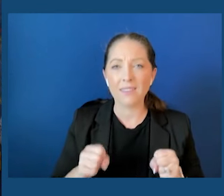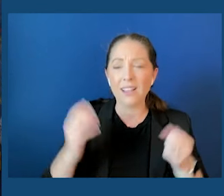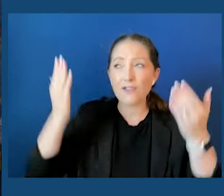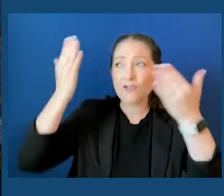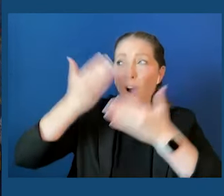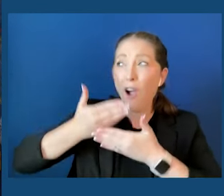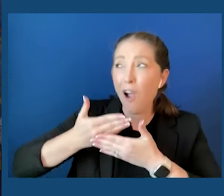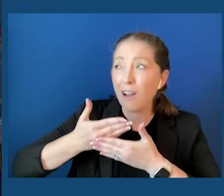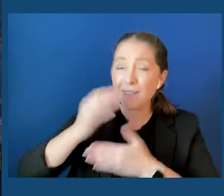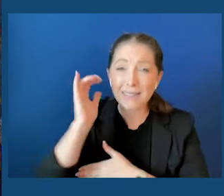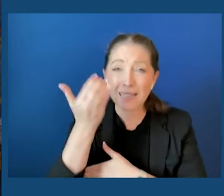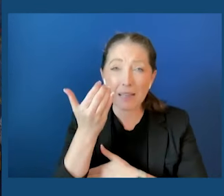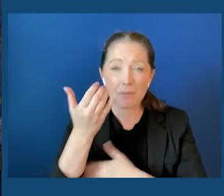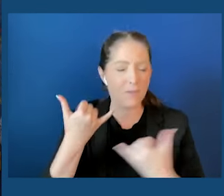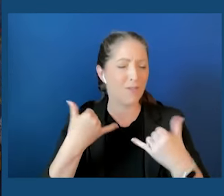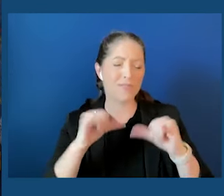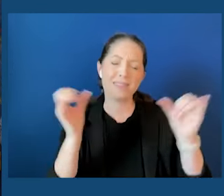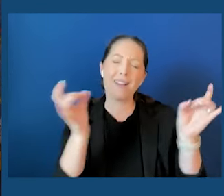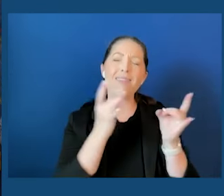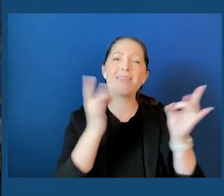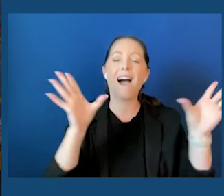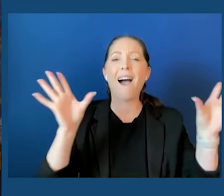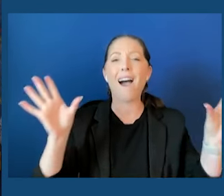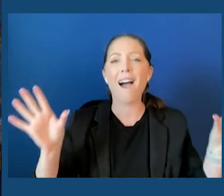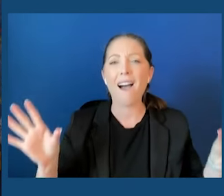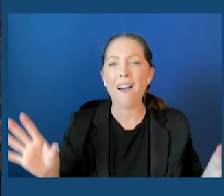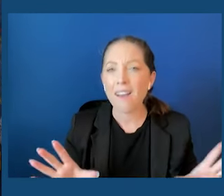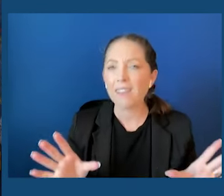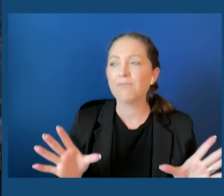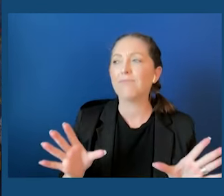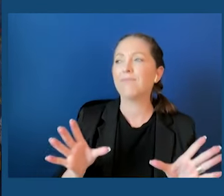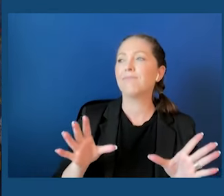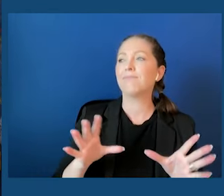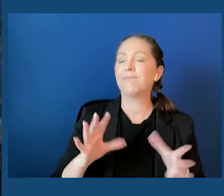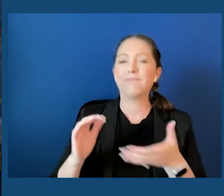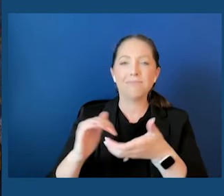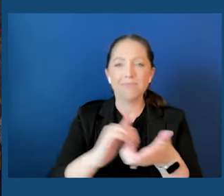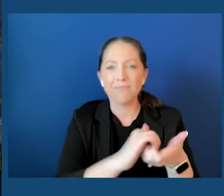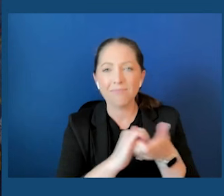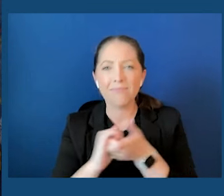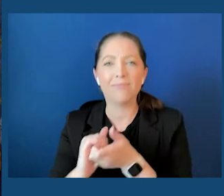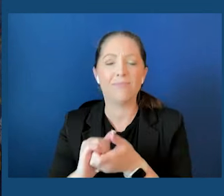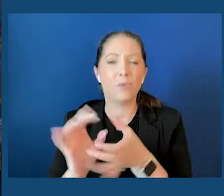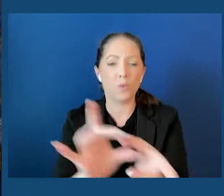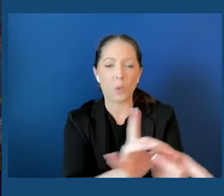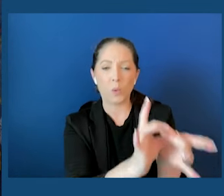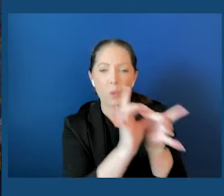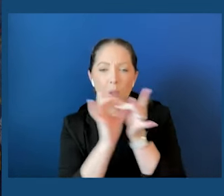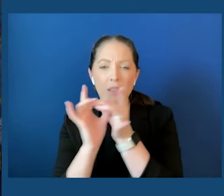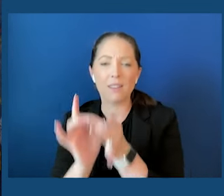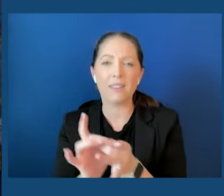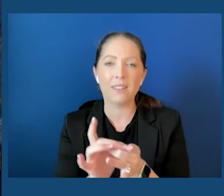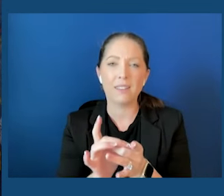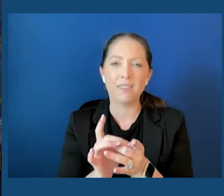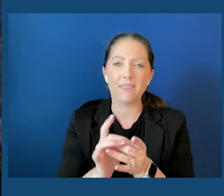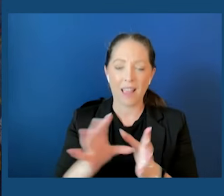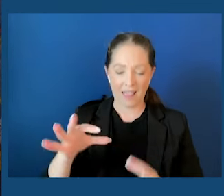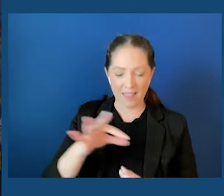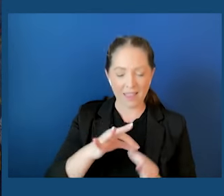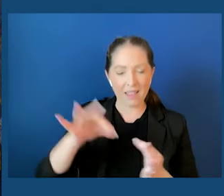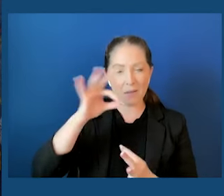And that light shines brightly with compassion and unity, and most of all, the unwavering spirit of the people of this great